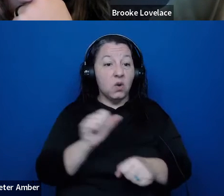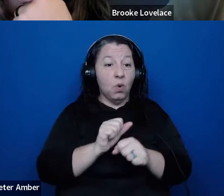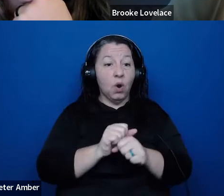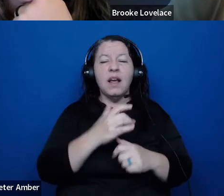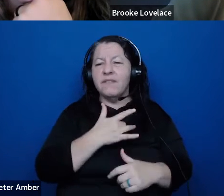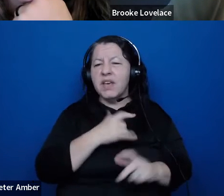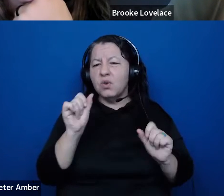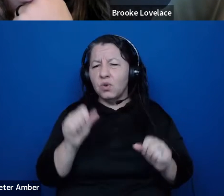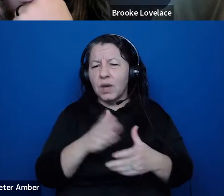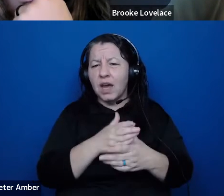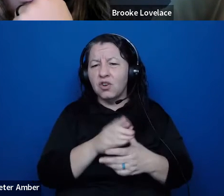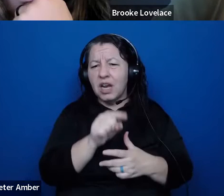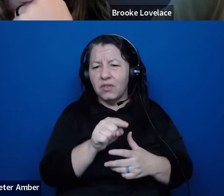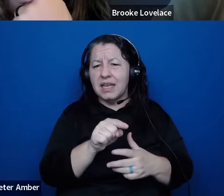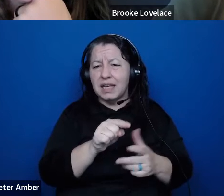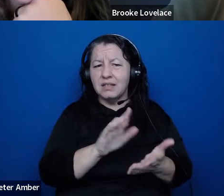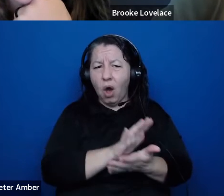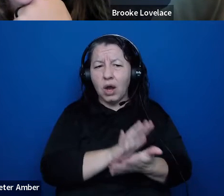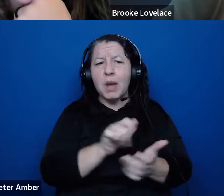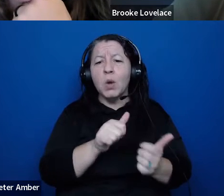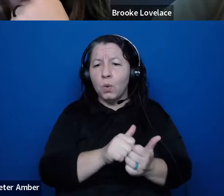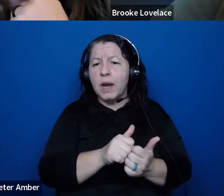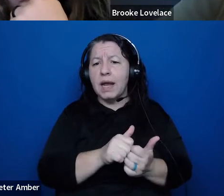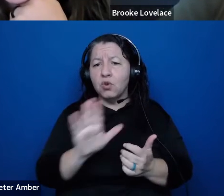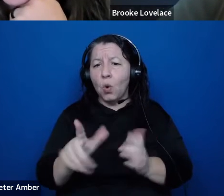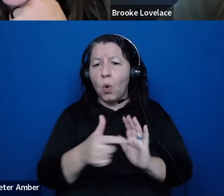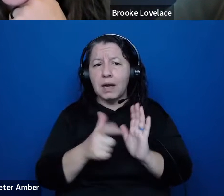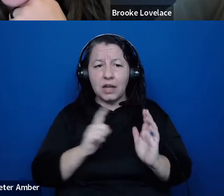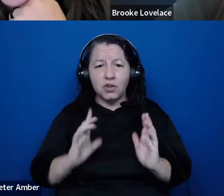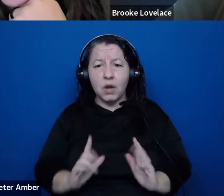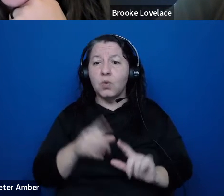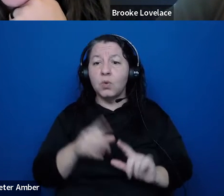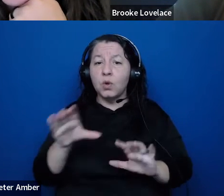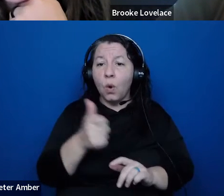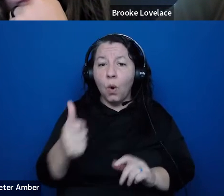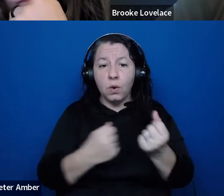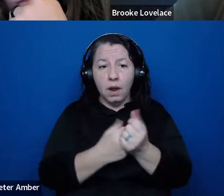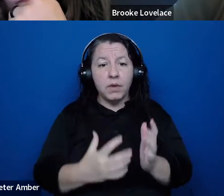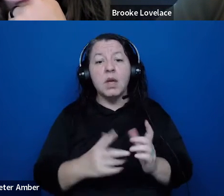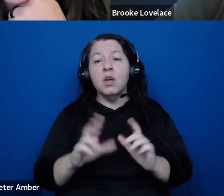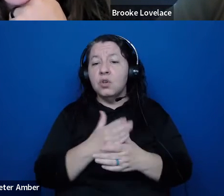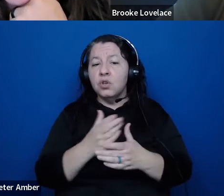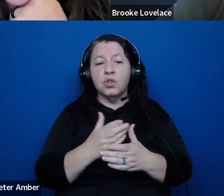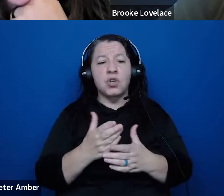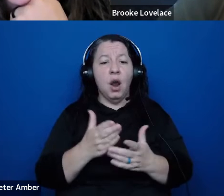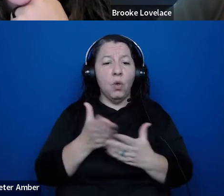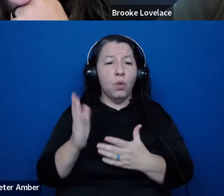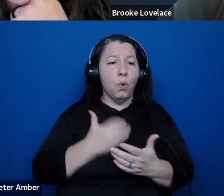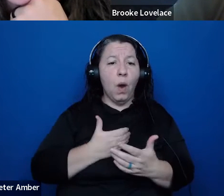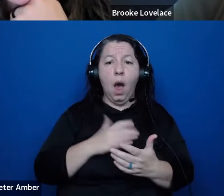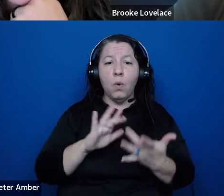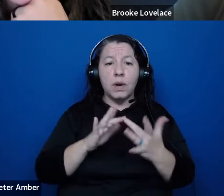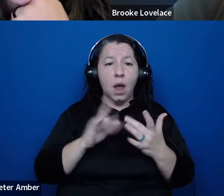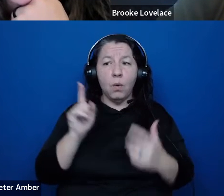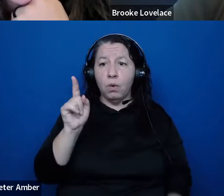do your own advocacy, and share it in your network. It's on our website. And we think it tells a good story about what